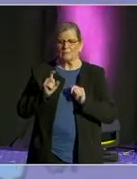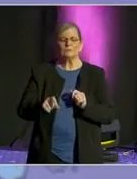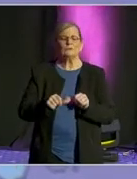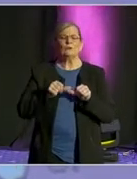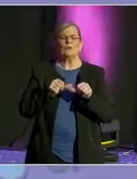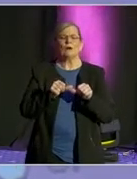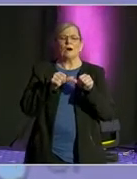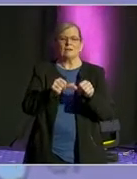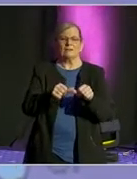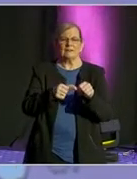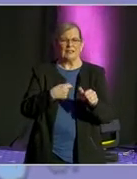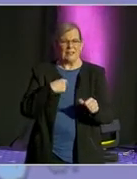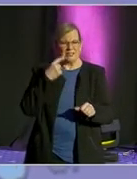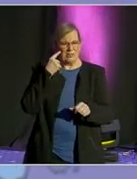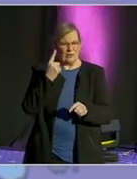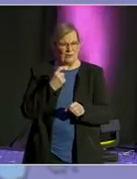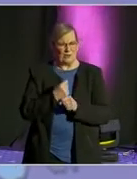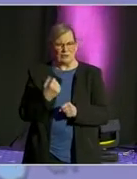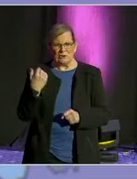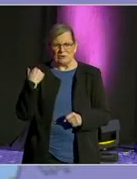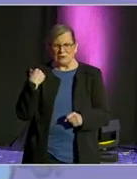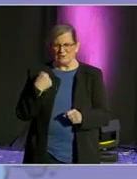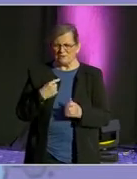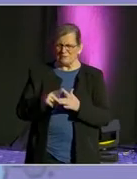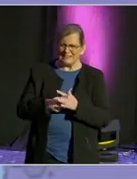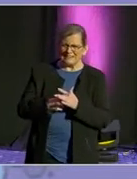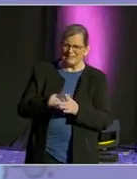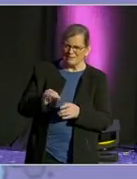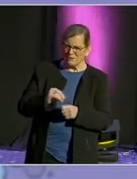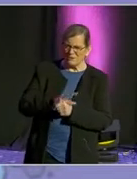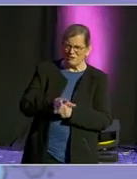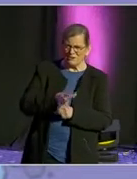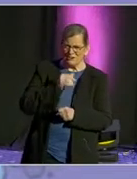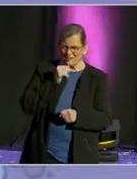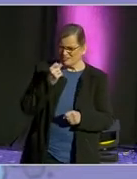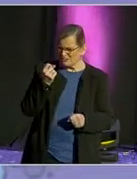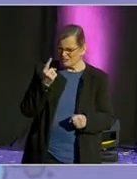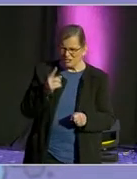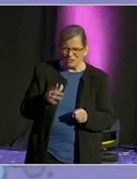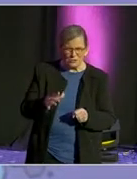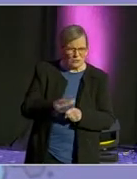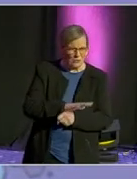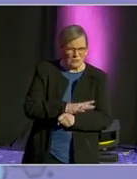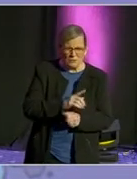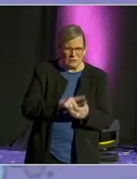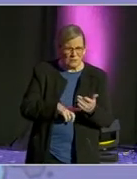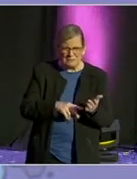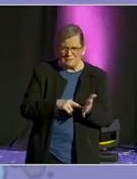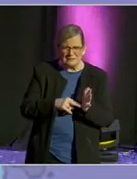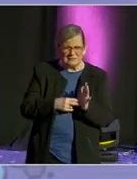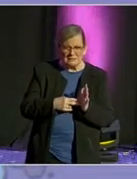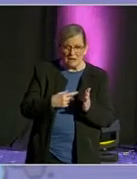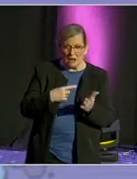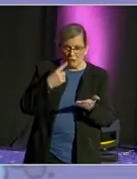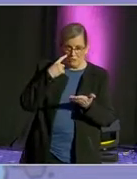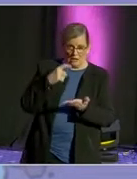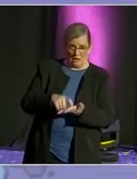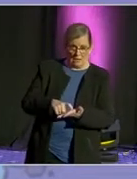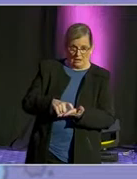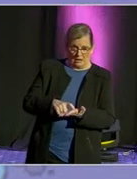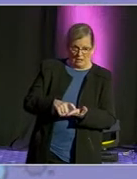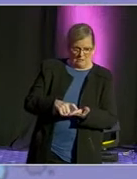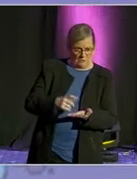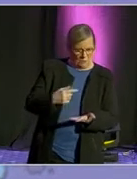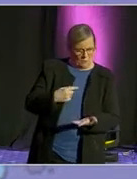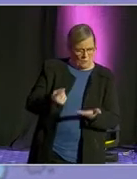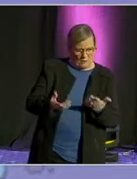year ago, when we were at the beginning of COVID and not understanding what the impact would be, we recognized perhaps what would